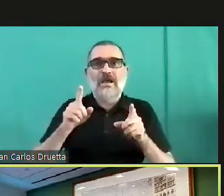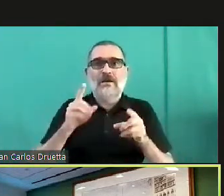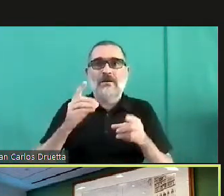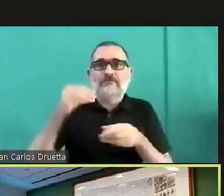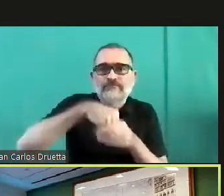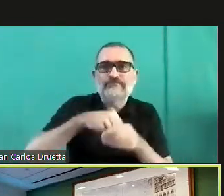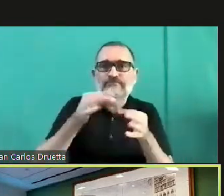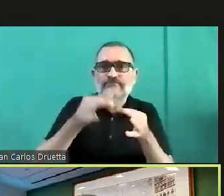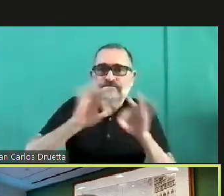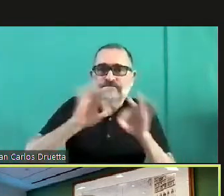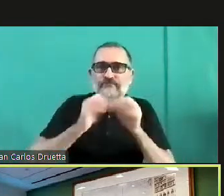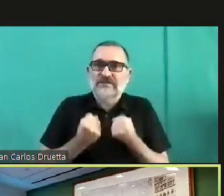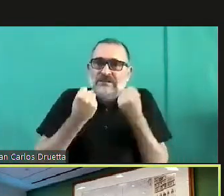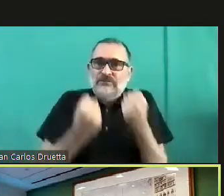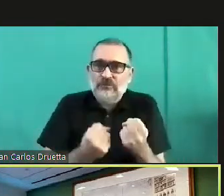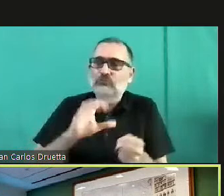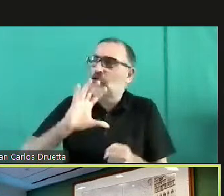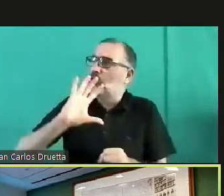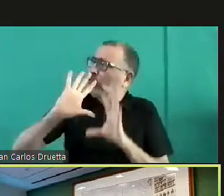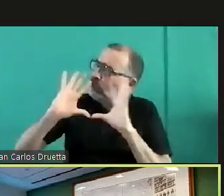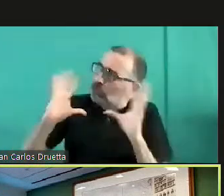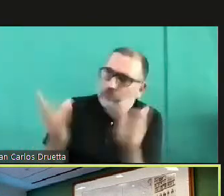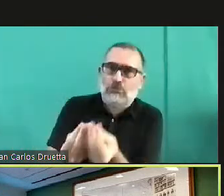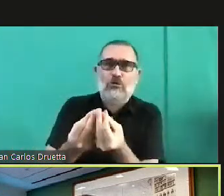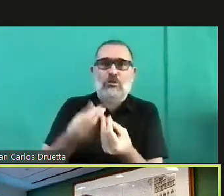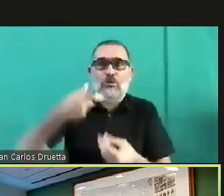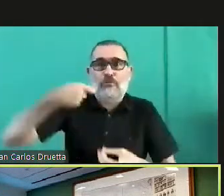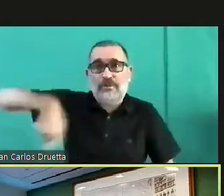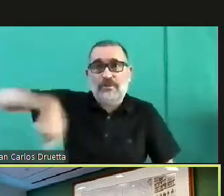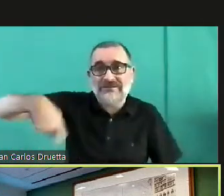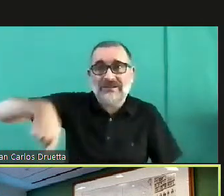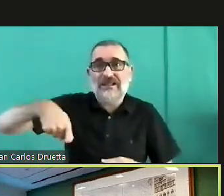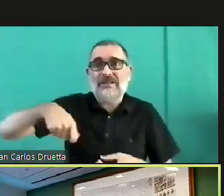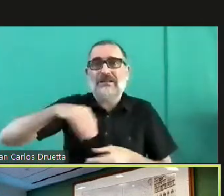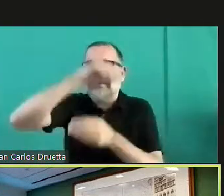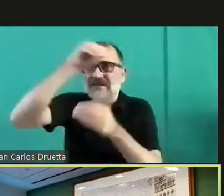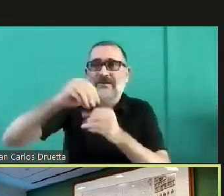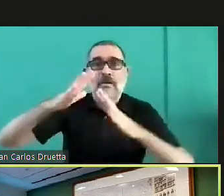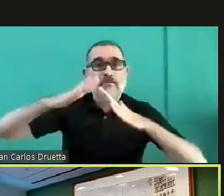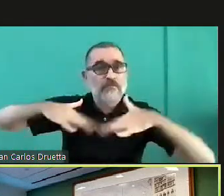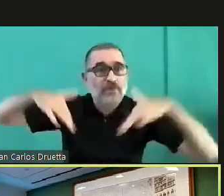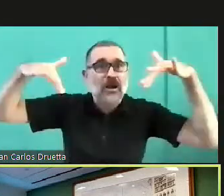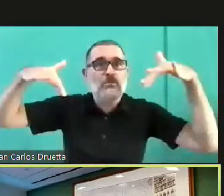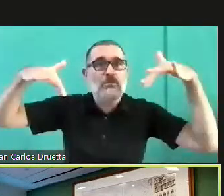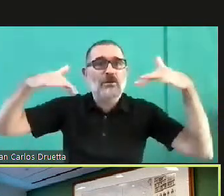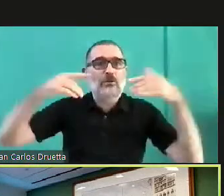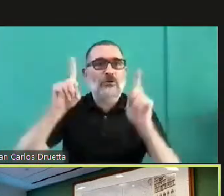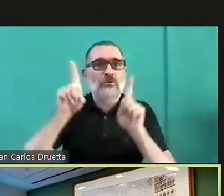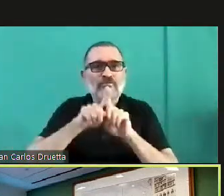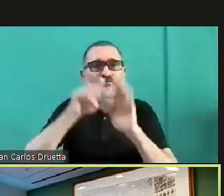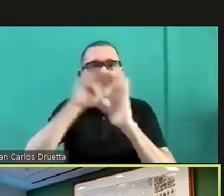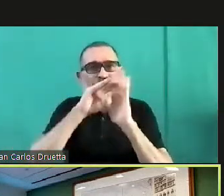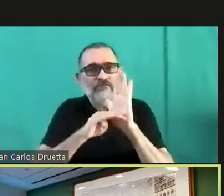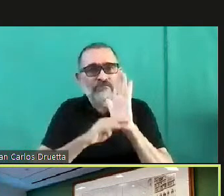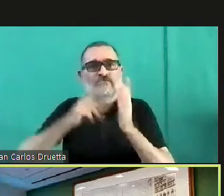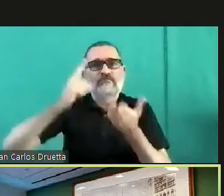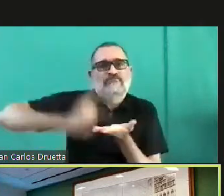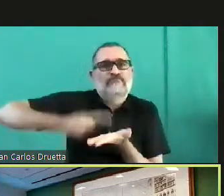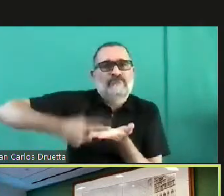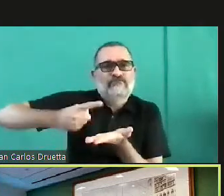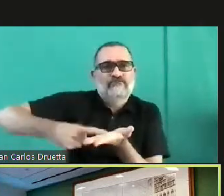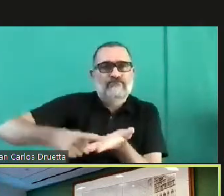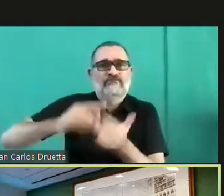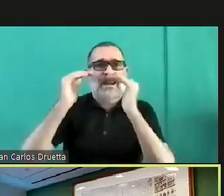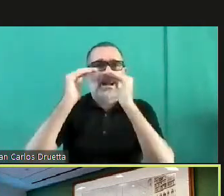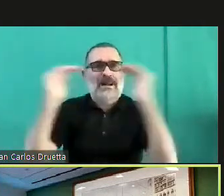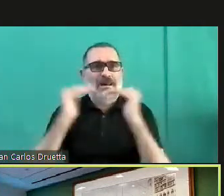companies often pushing back against our efforts to reduce the use of harmful goods. We're increasingly focused on how